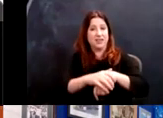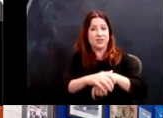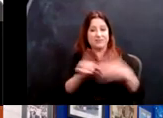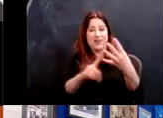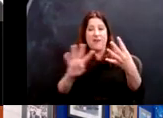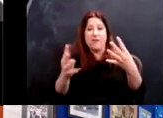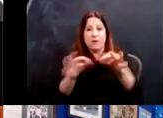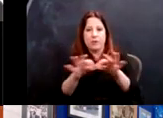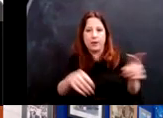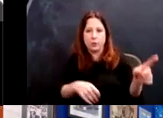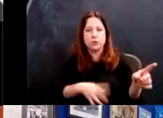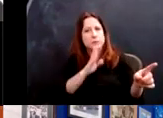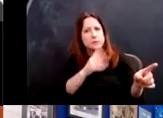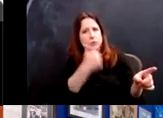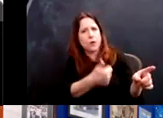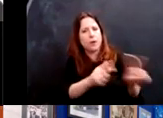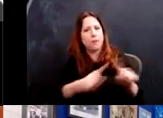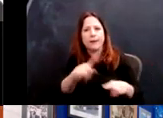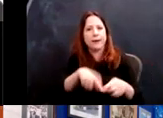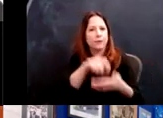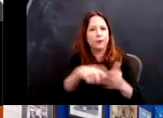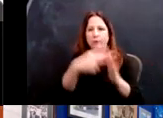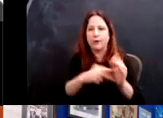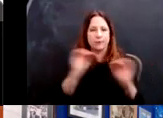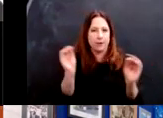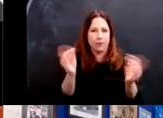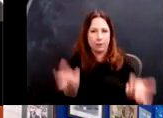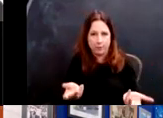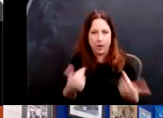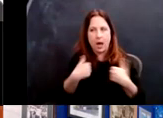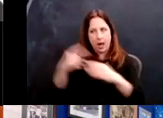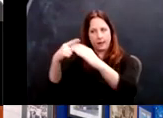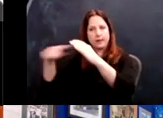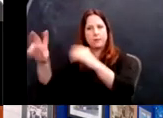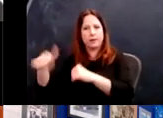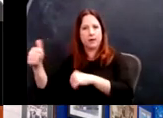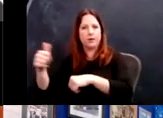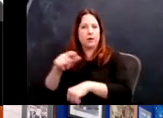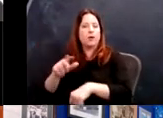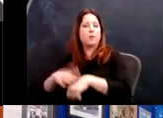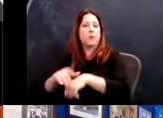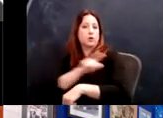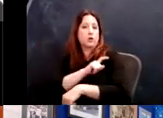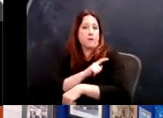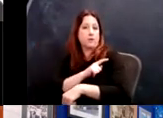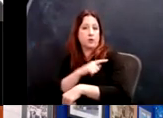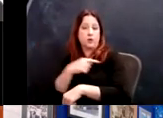She speaks it fairly well, but can't read or write it. I emailed another probation officer and gave him my